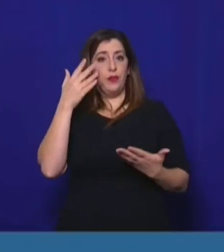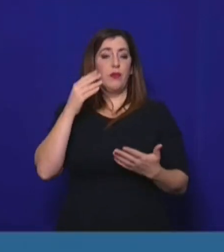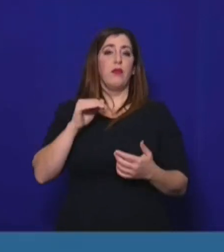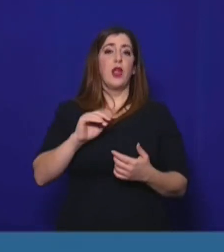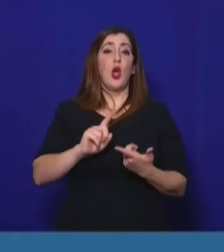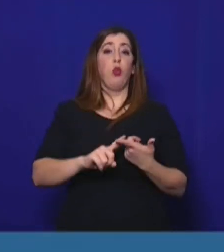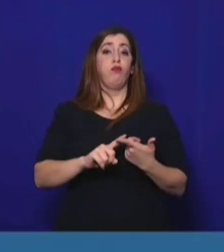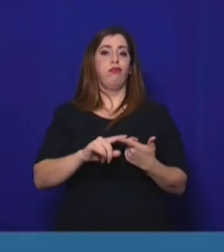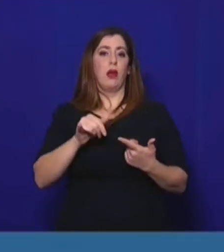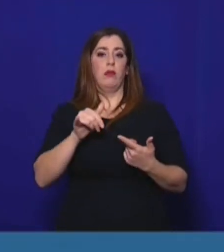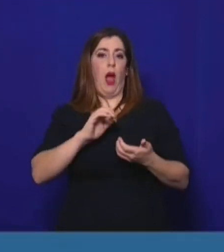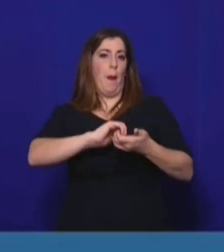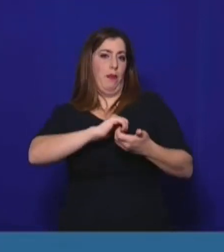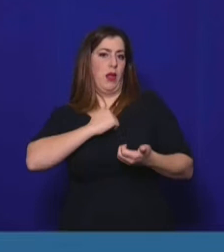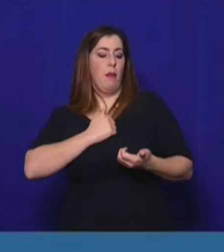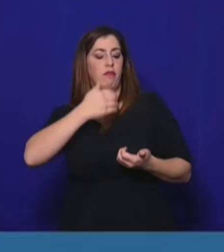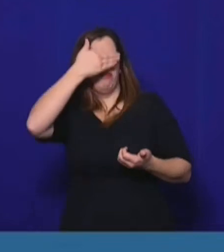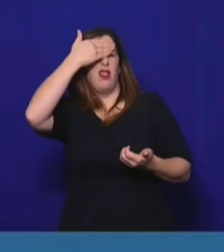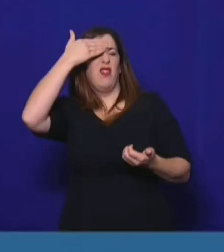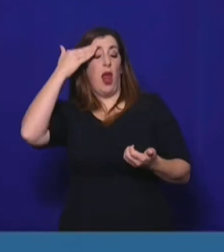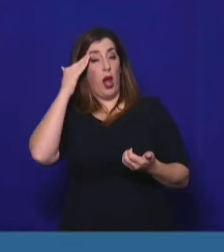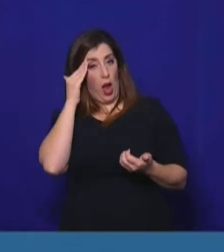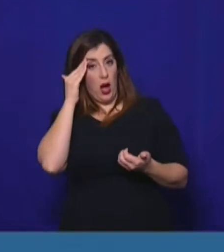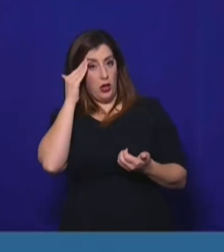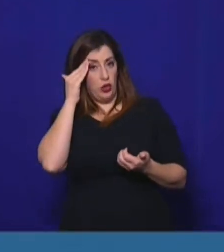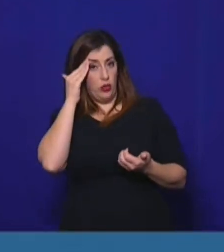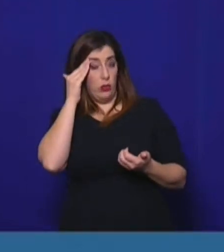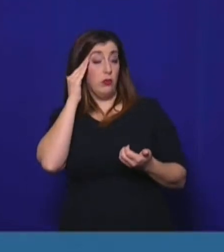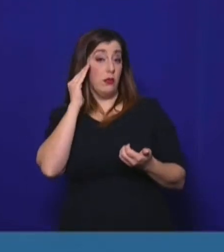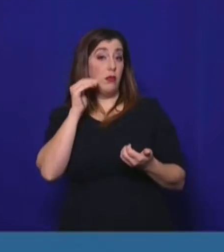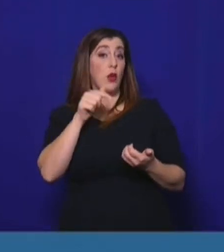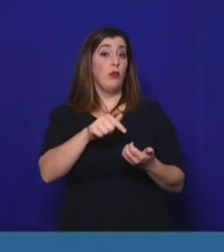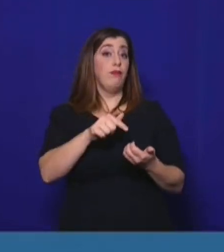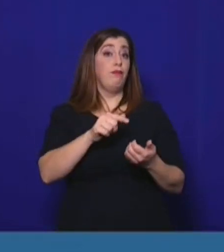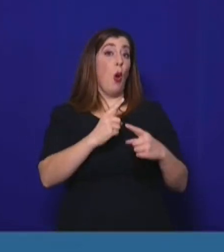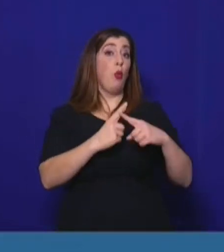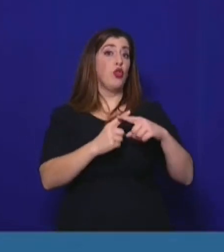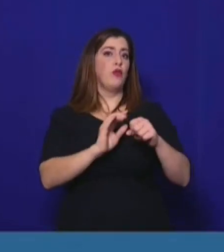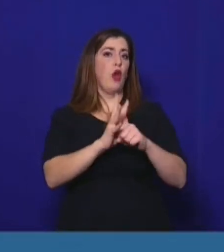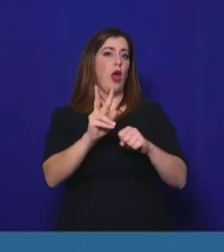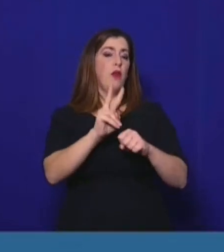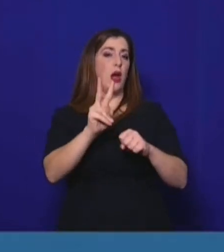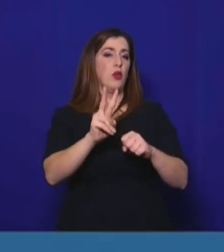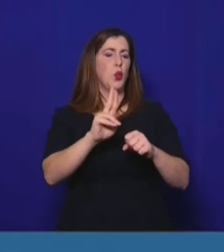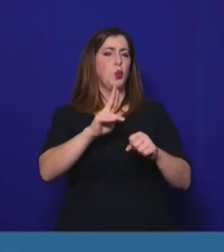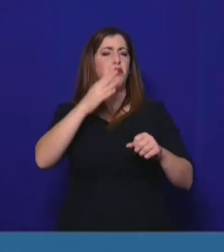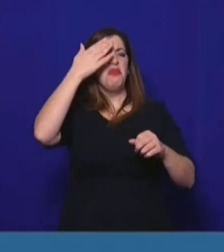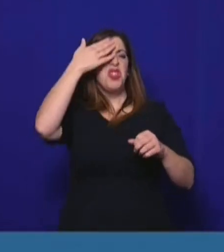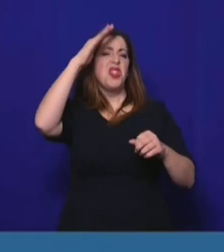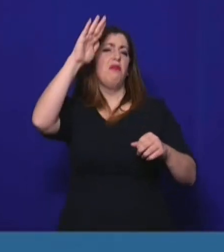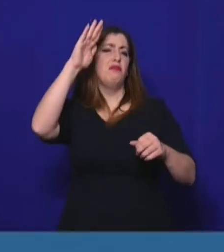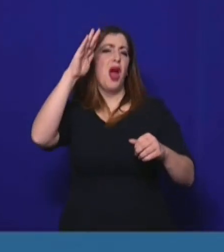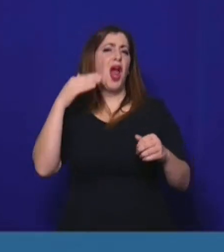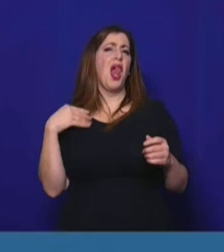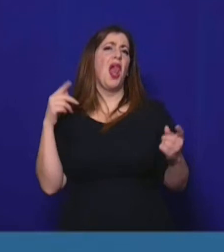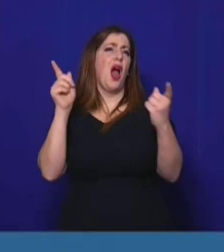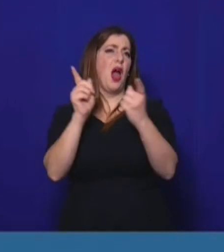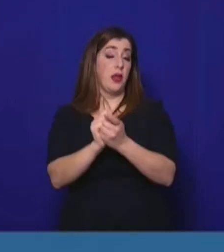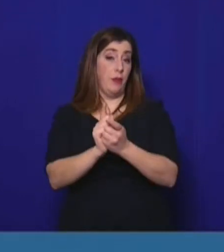u forsi dak il-persuna ma jiftakarx li kien miegħek jew inkella int ma tafx li kien miegħu. U